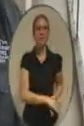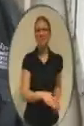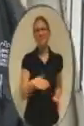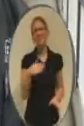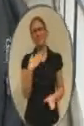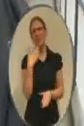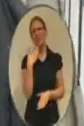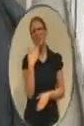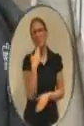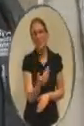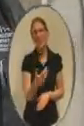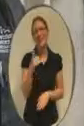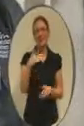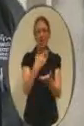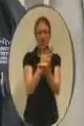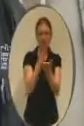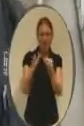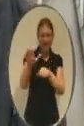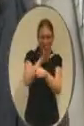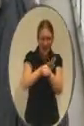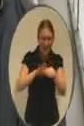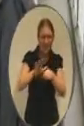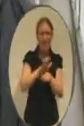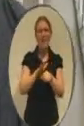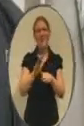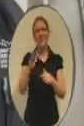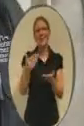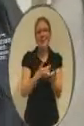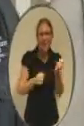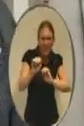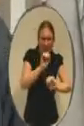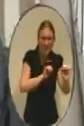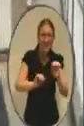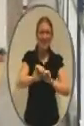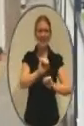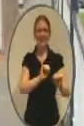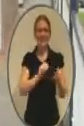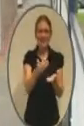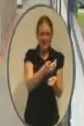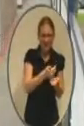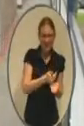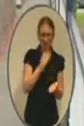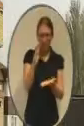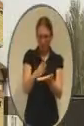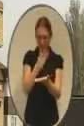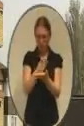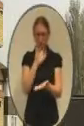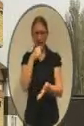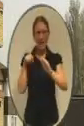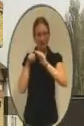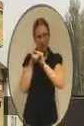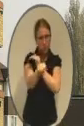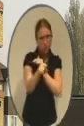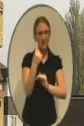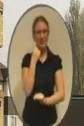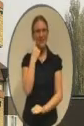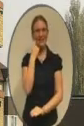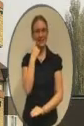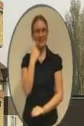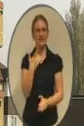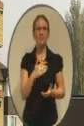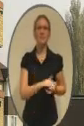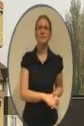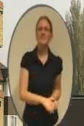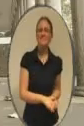clean and tidy and free from obstruction at all times. We may charge you reasonably for any